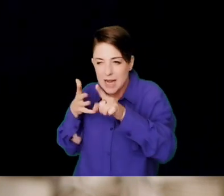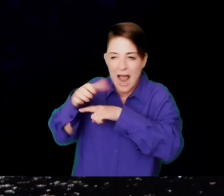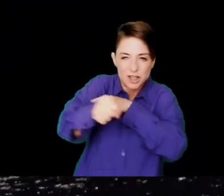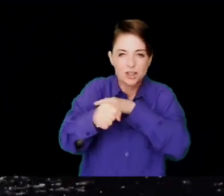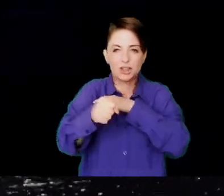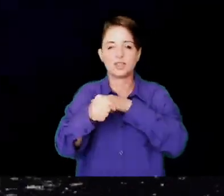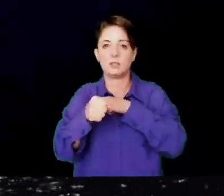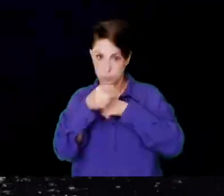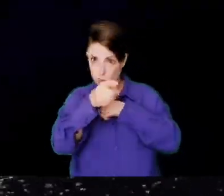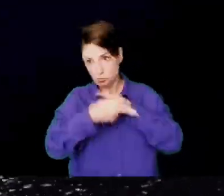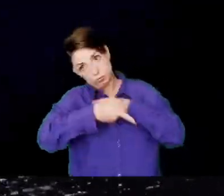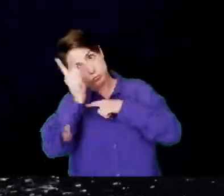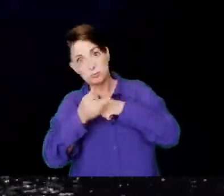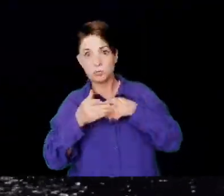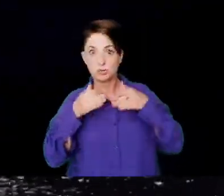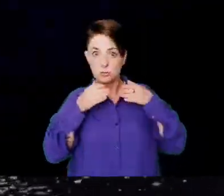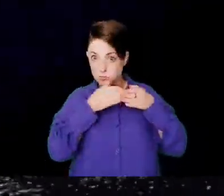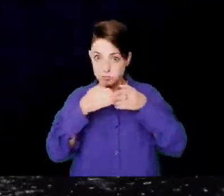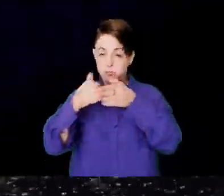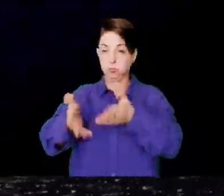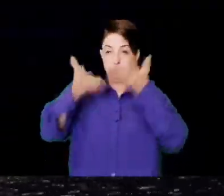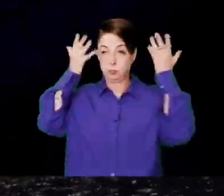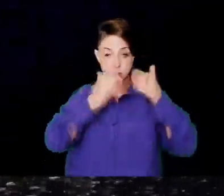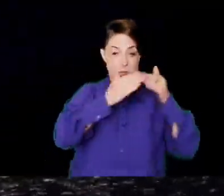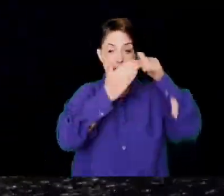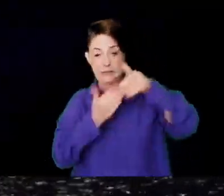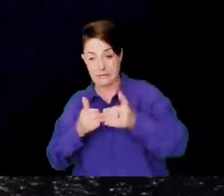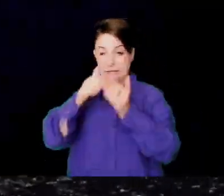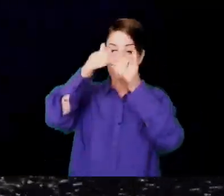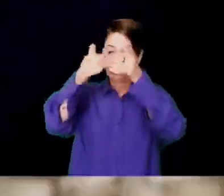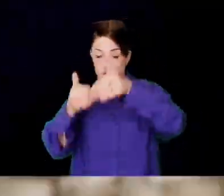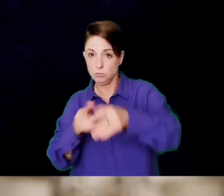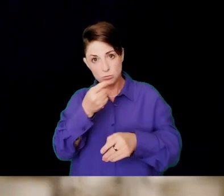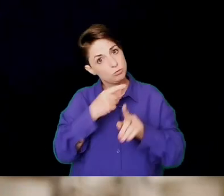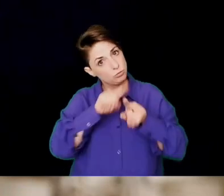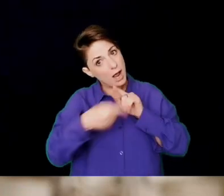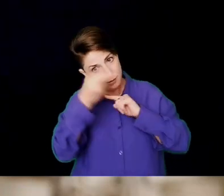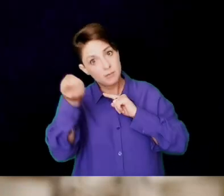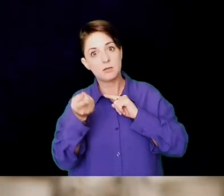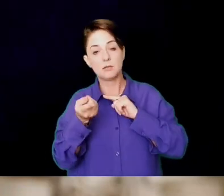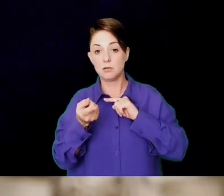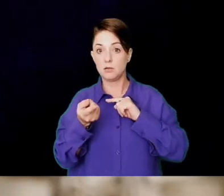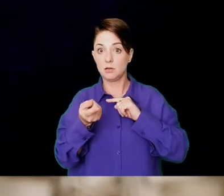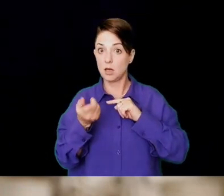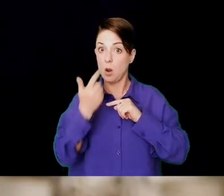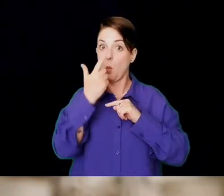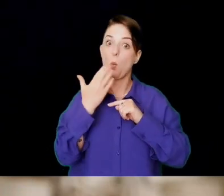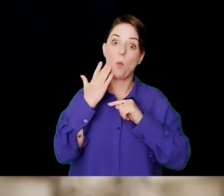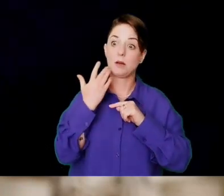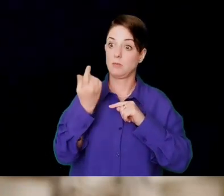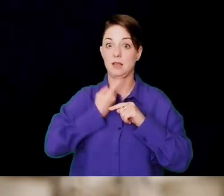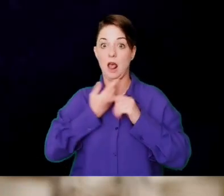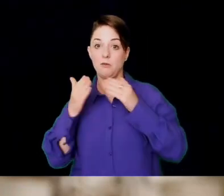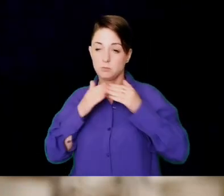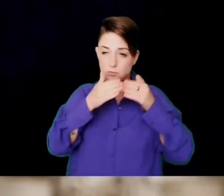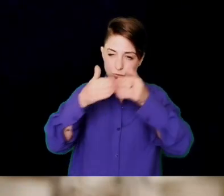catch. Go out there and try doing it in a gale of wind, and then tell me that when I get in, actually,